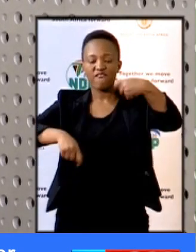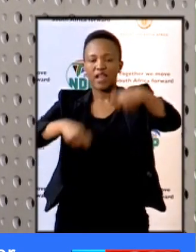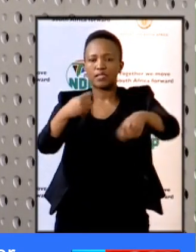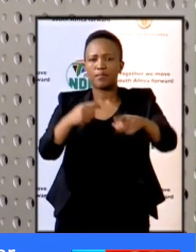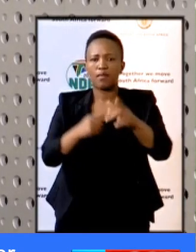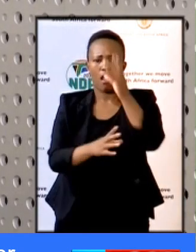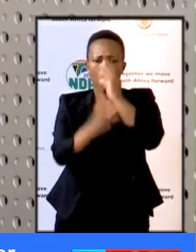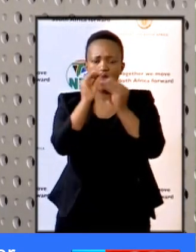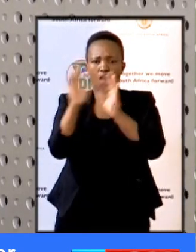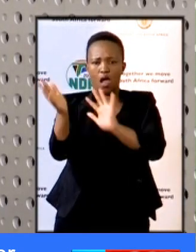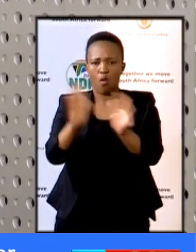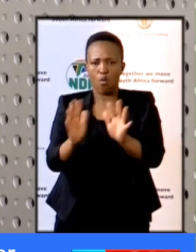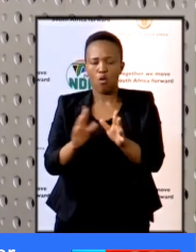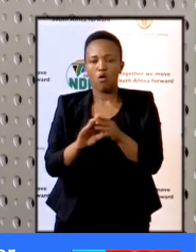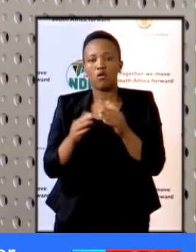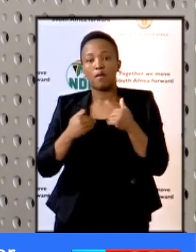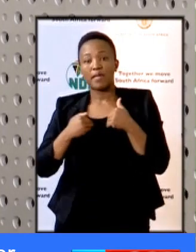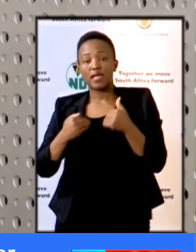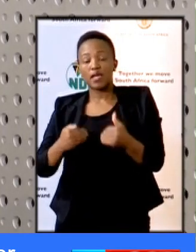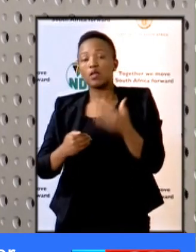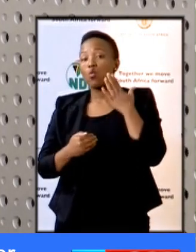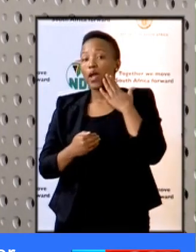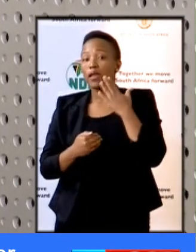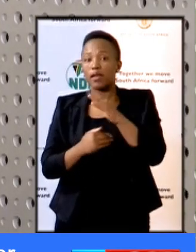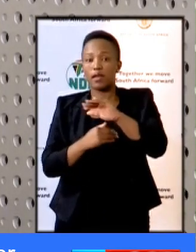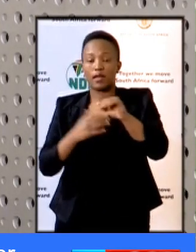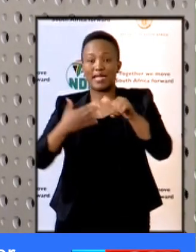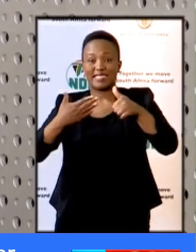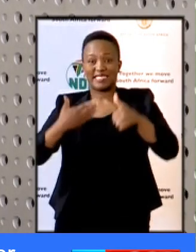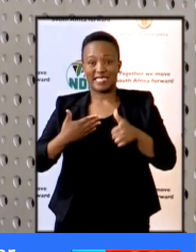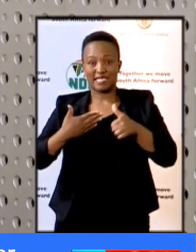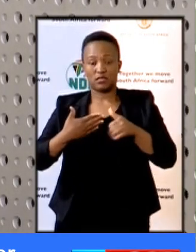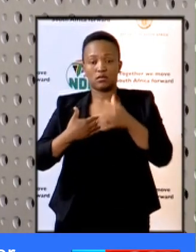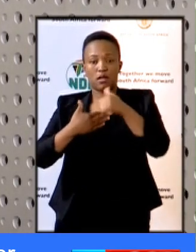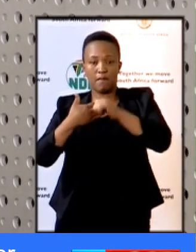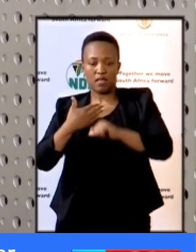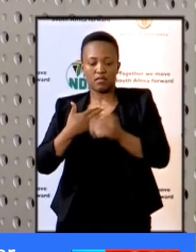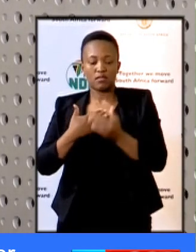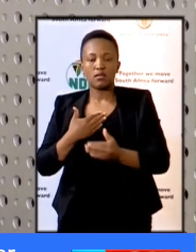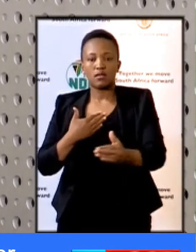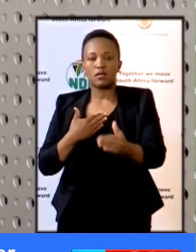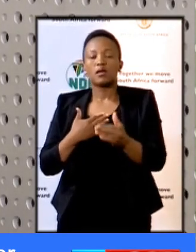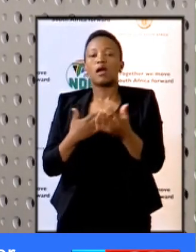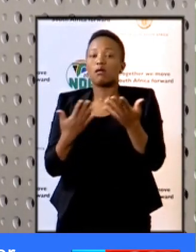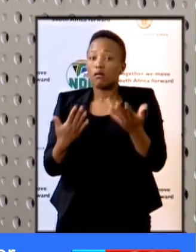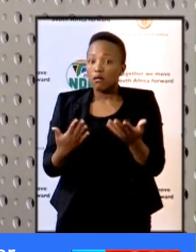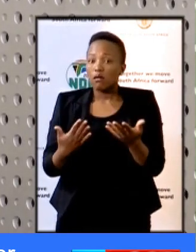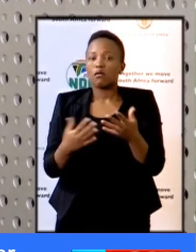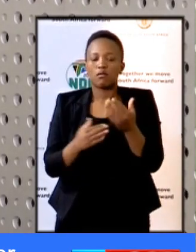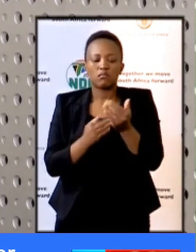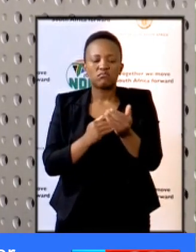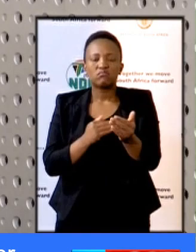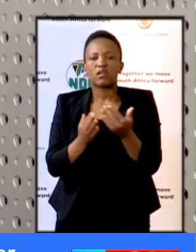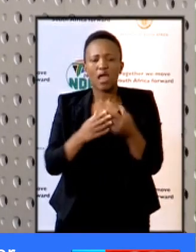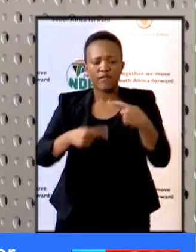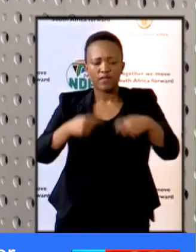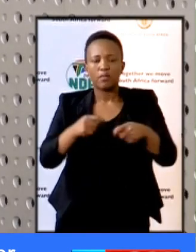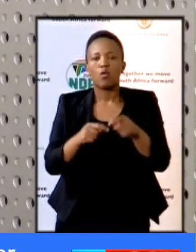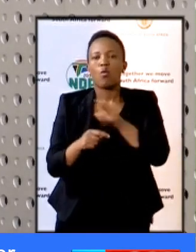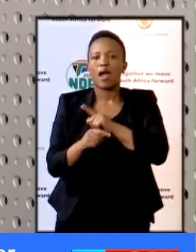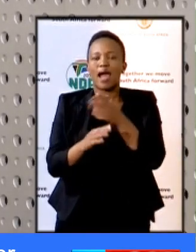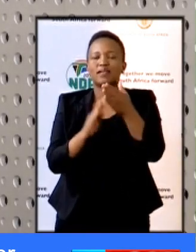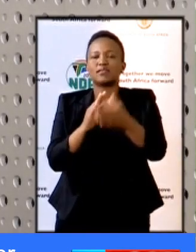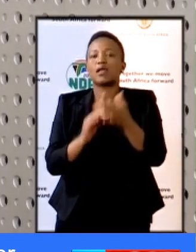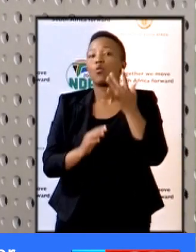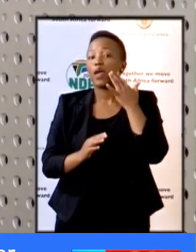learning from the beginning of June 2020 until a full return to contact teaching and learning is feasible.